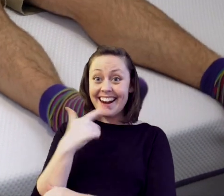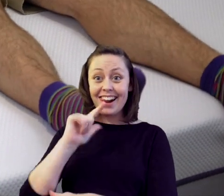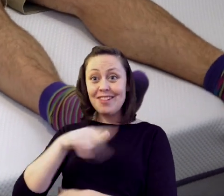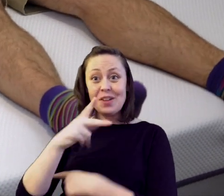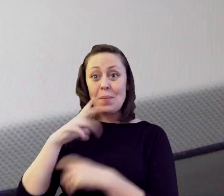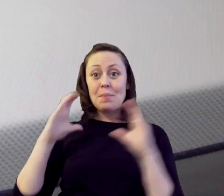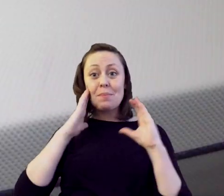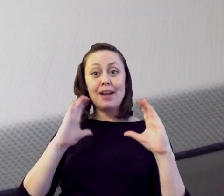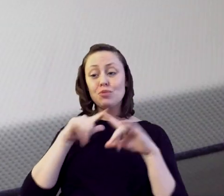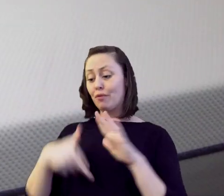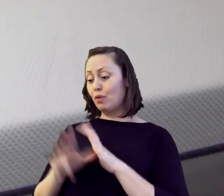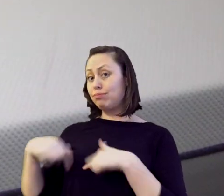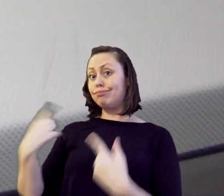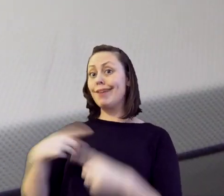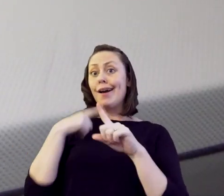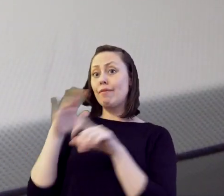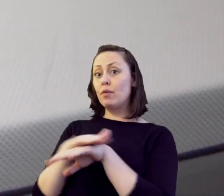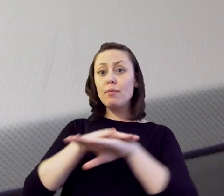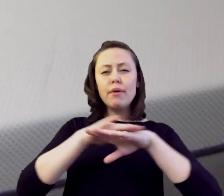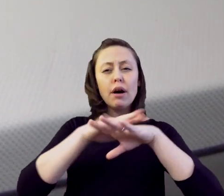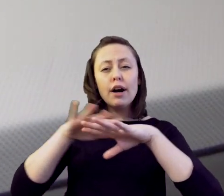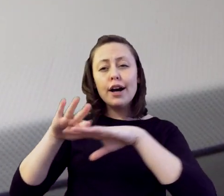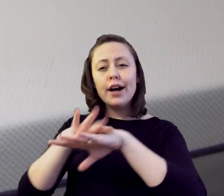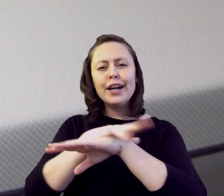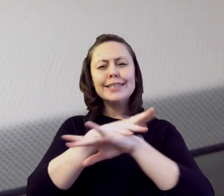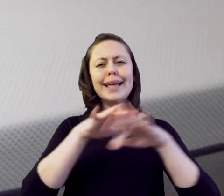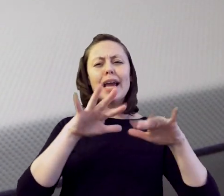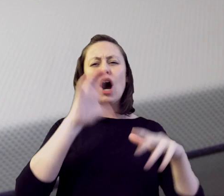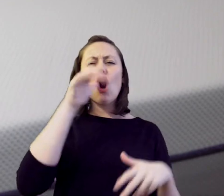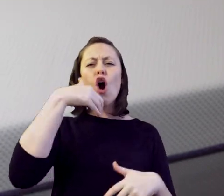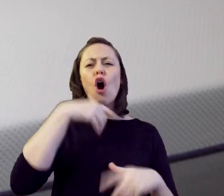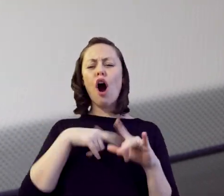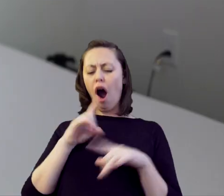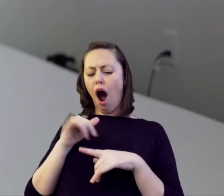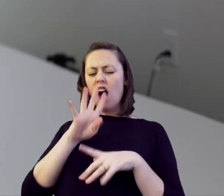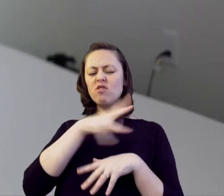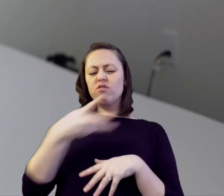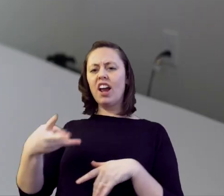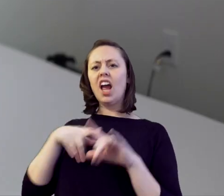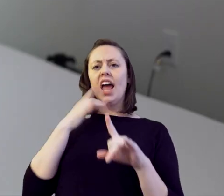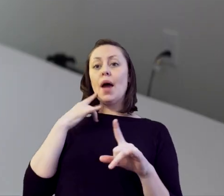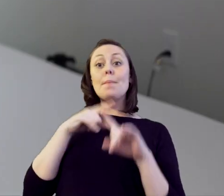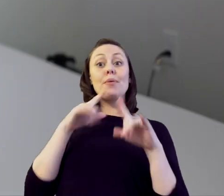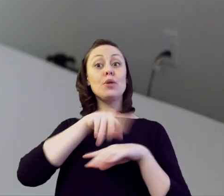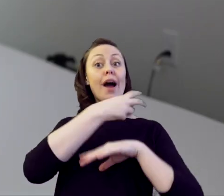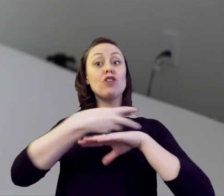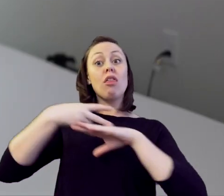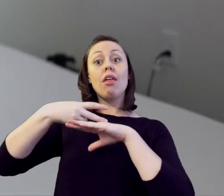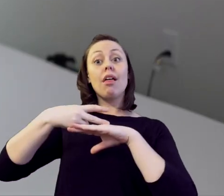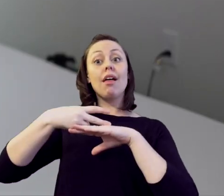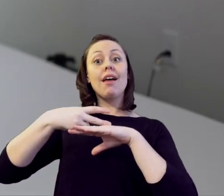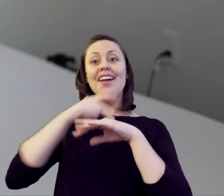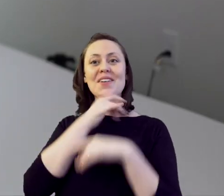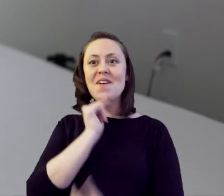reviewed so far. Running your hand over the mattress, you can feel an odd grid-like structure. However, when you actually crawl into the bed,